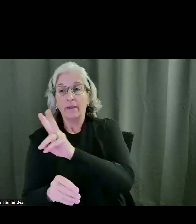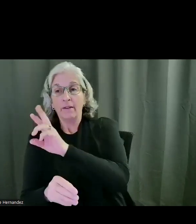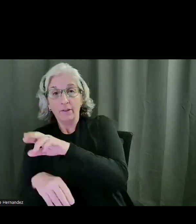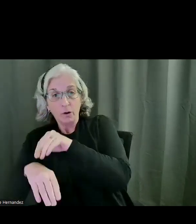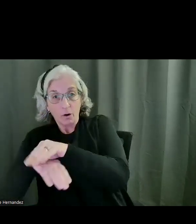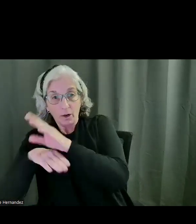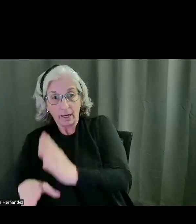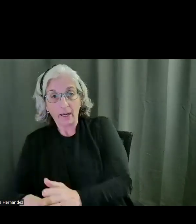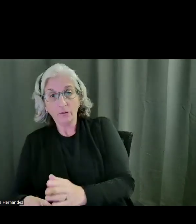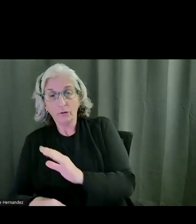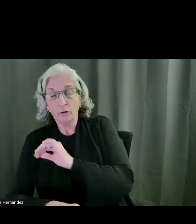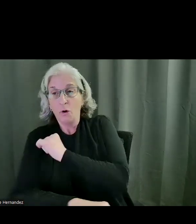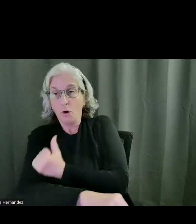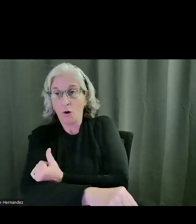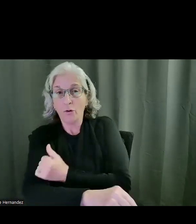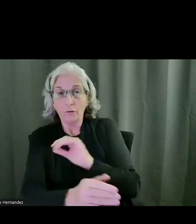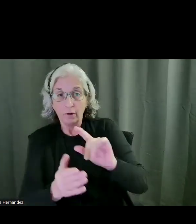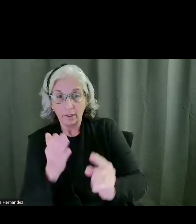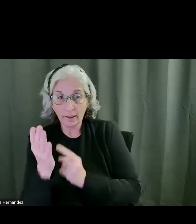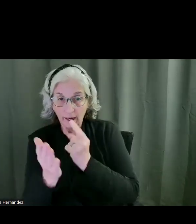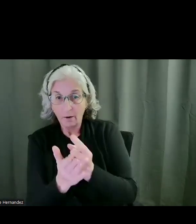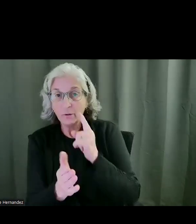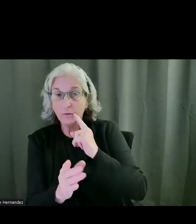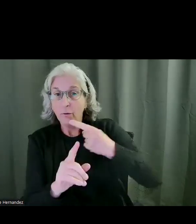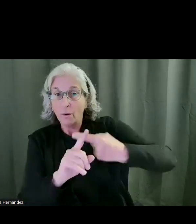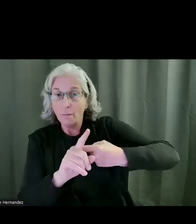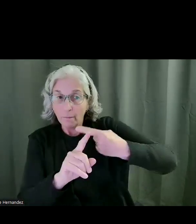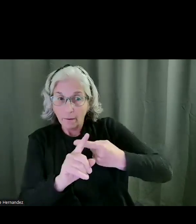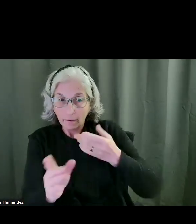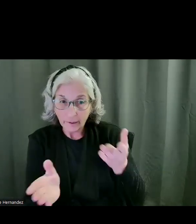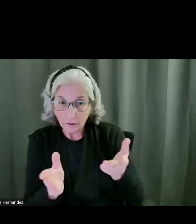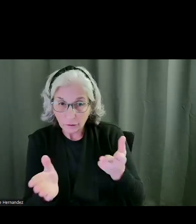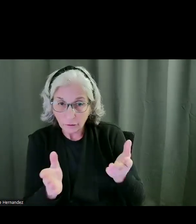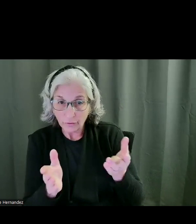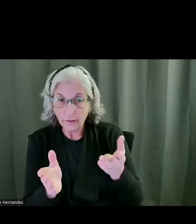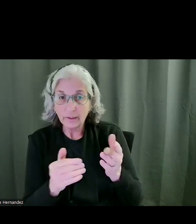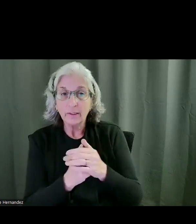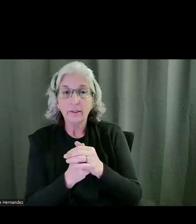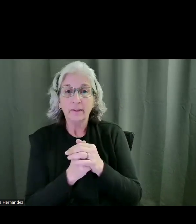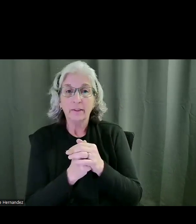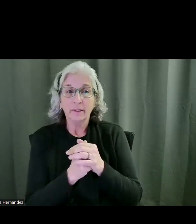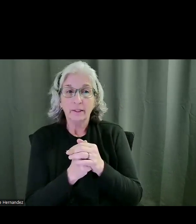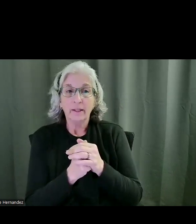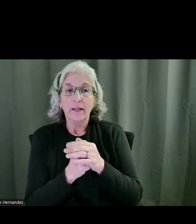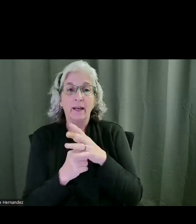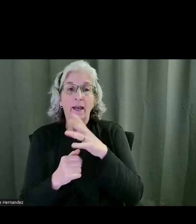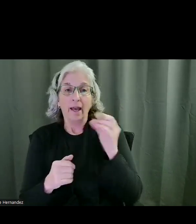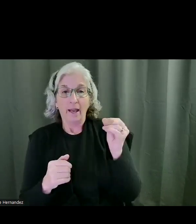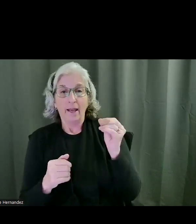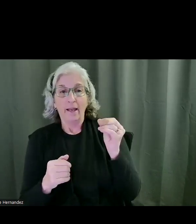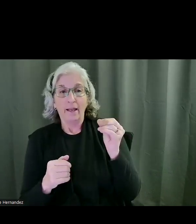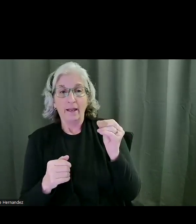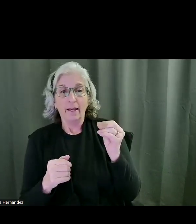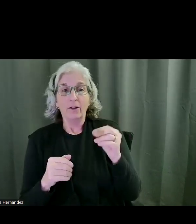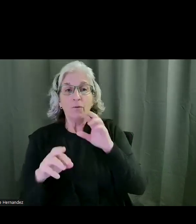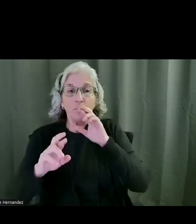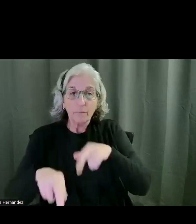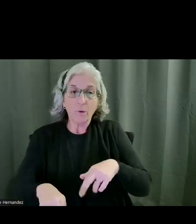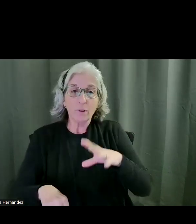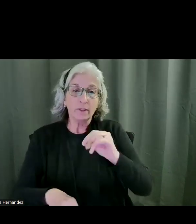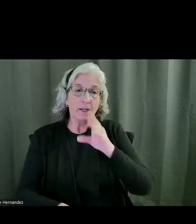services and monthly reports and direct communication were documented to document the progress and